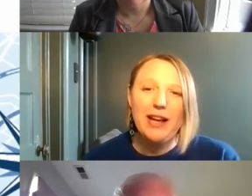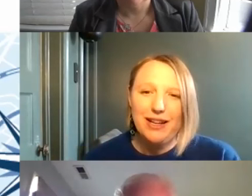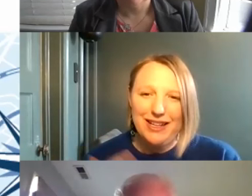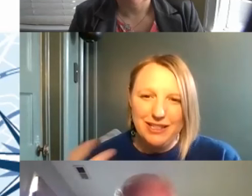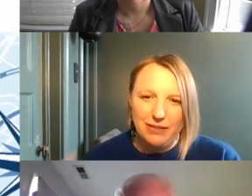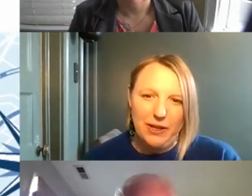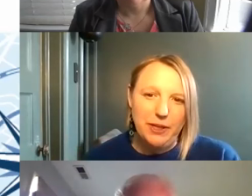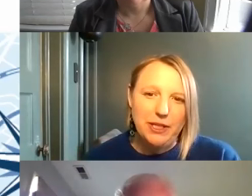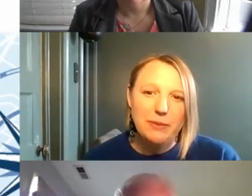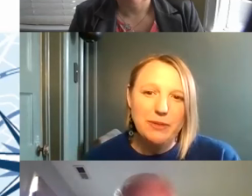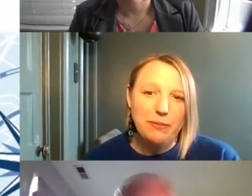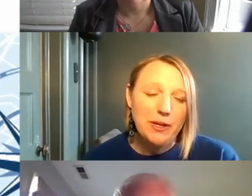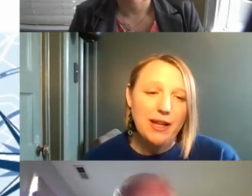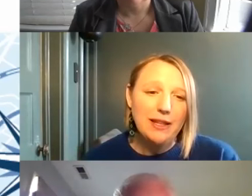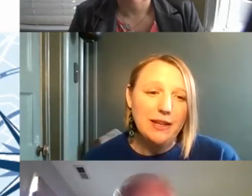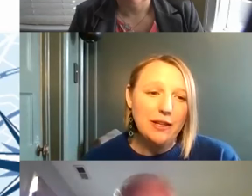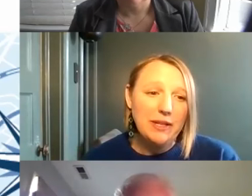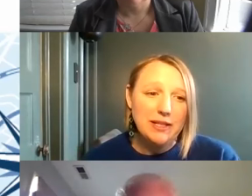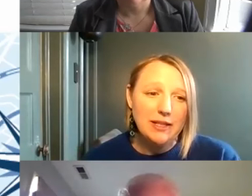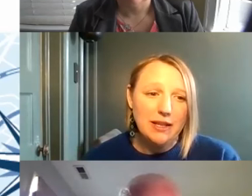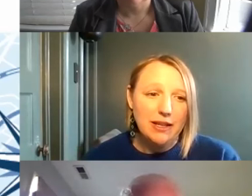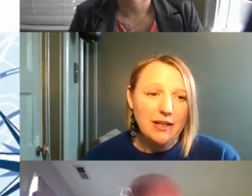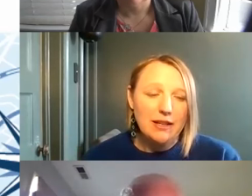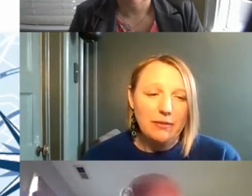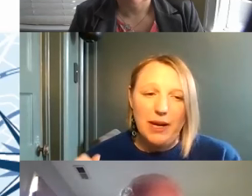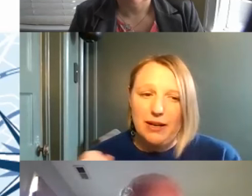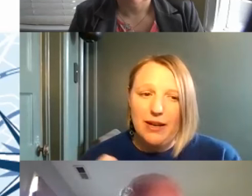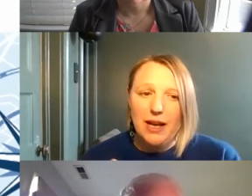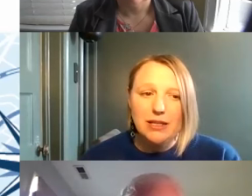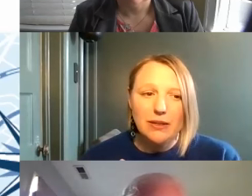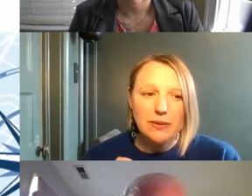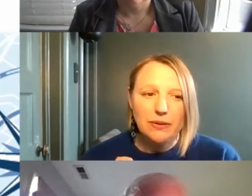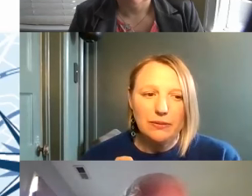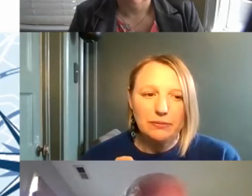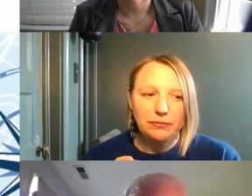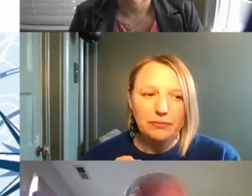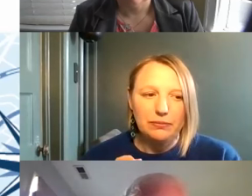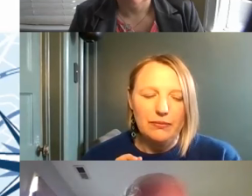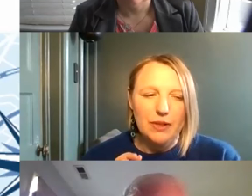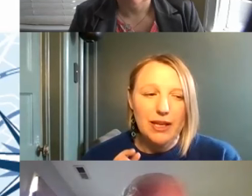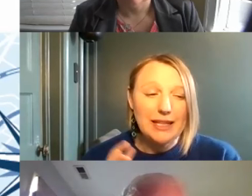of that. To build that relationship is important. And I think the other piece is, right,